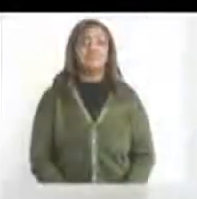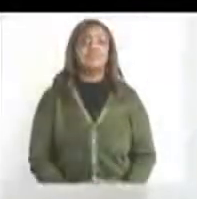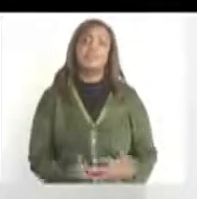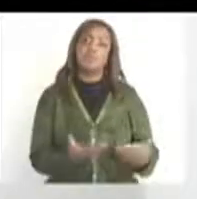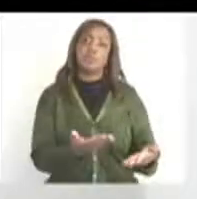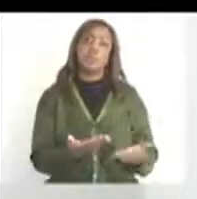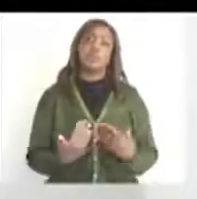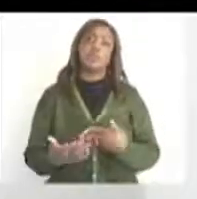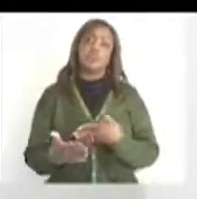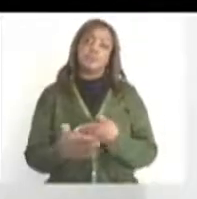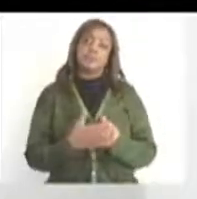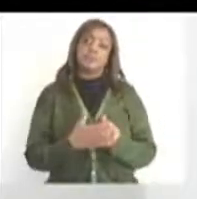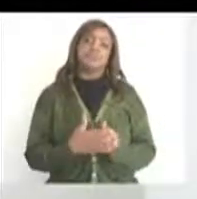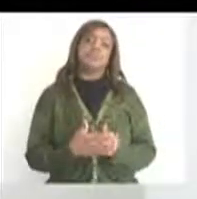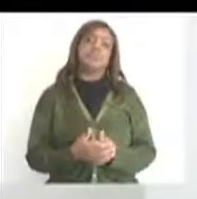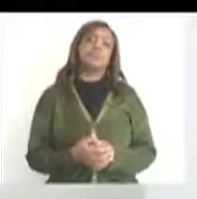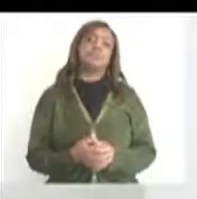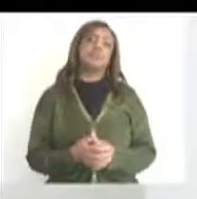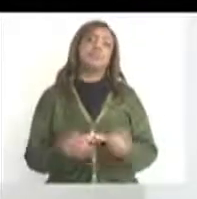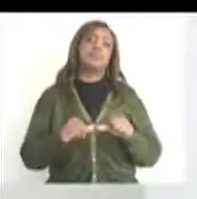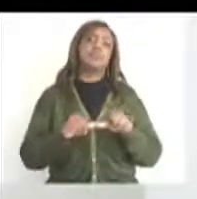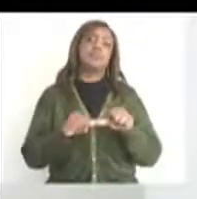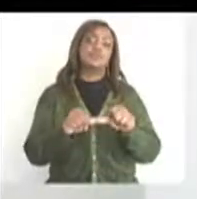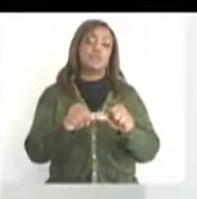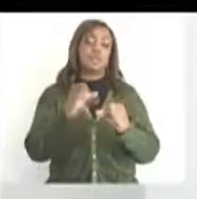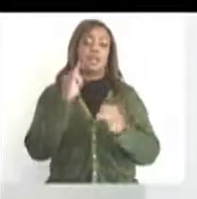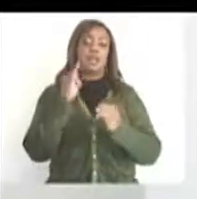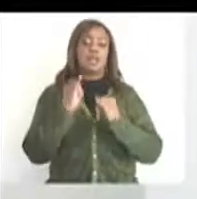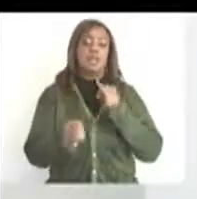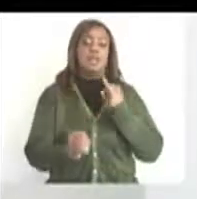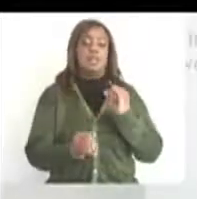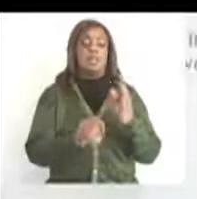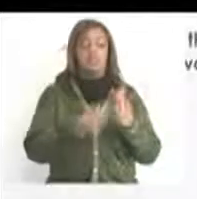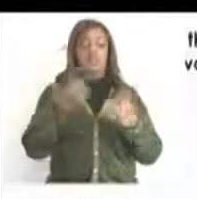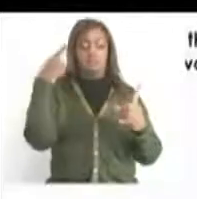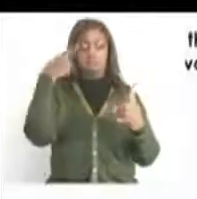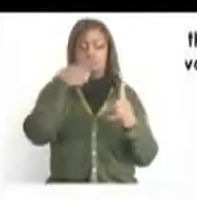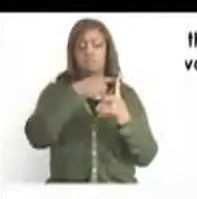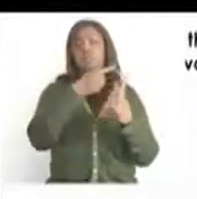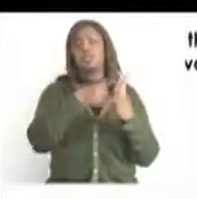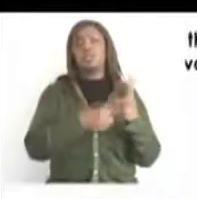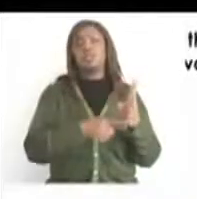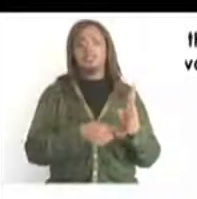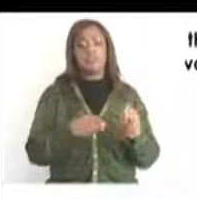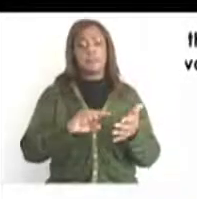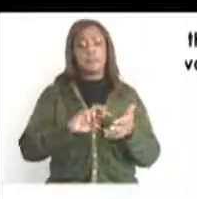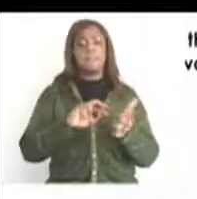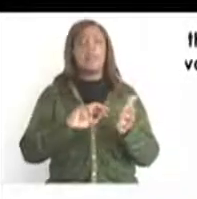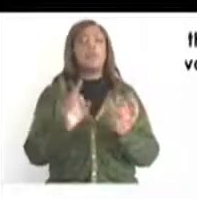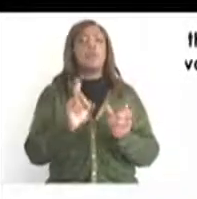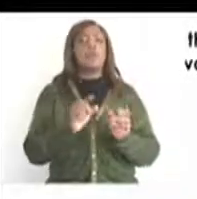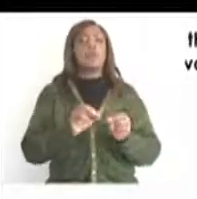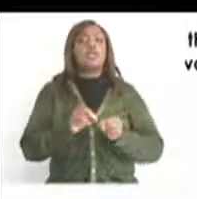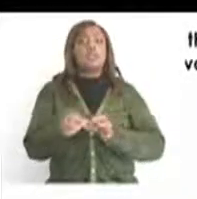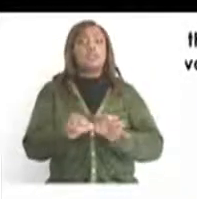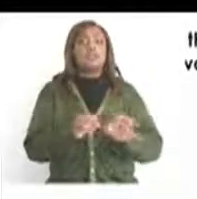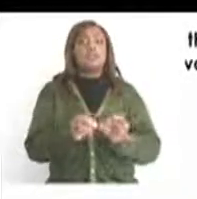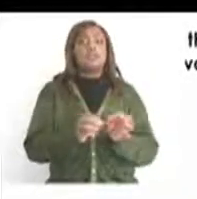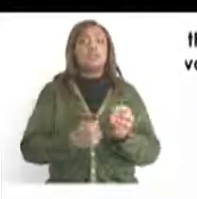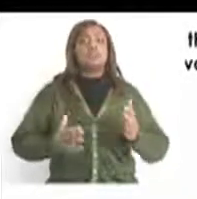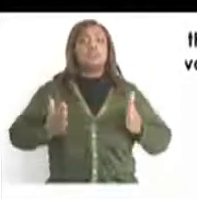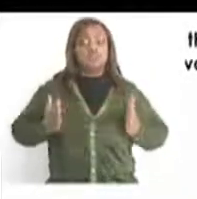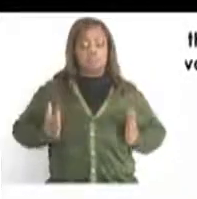Welcome back, boys and girls. So now we look at our last competence that says, explain the physical development